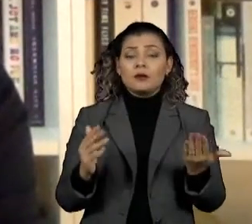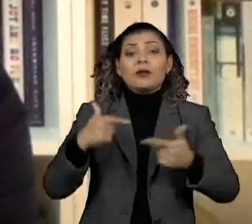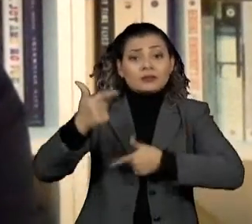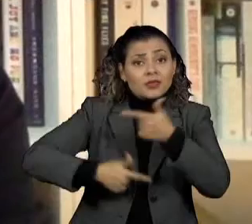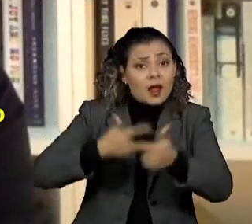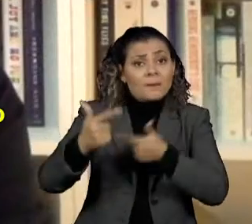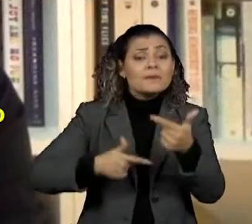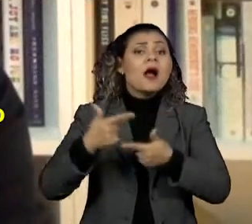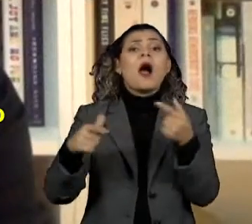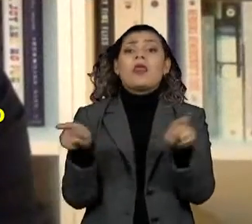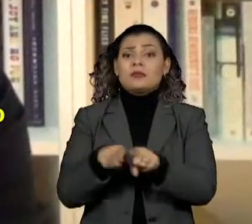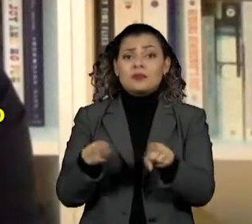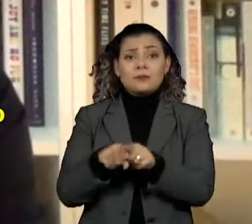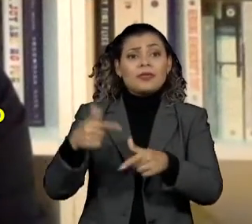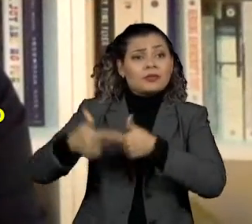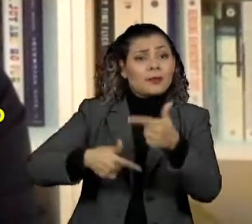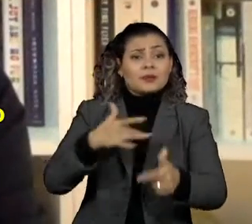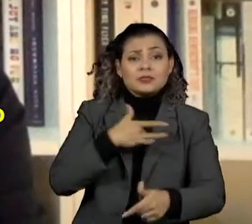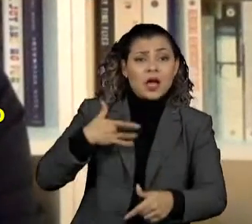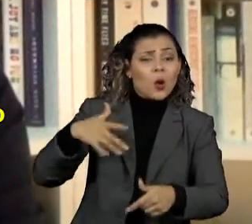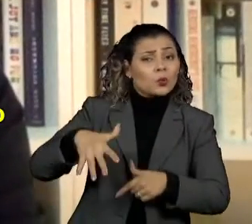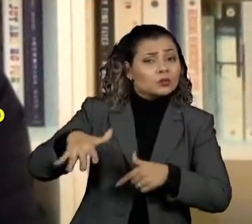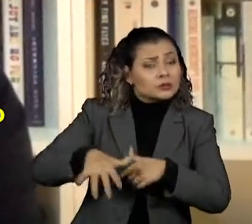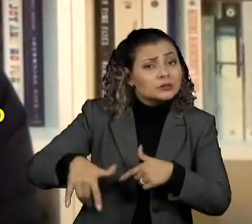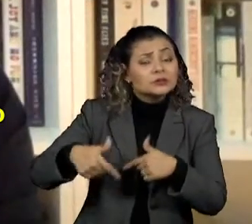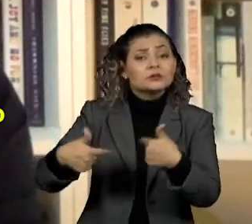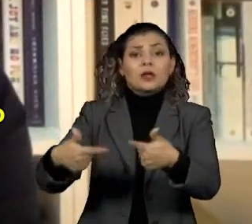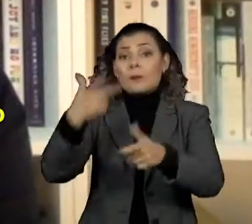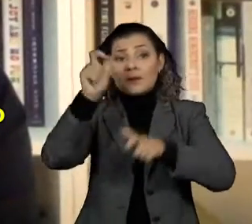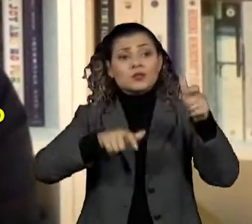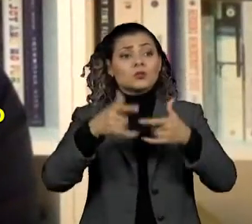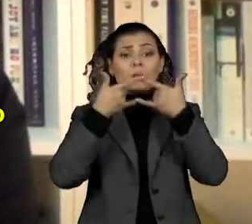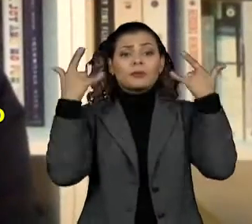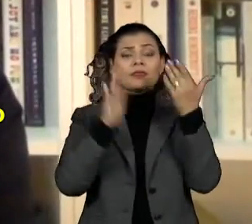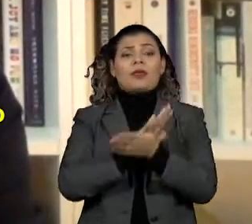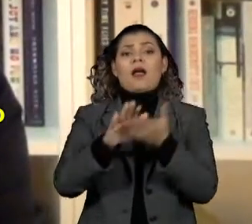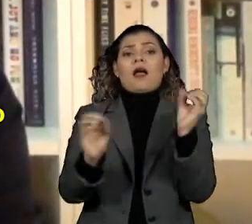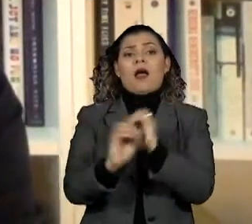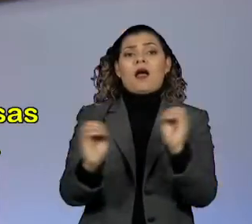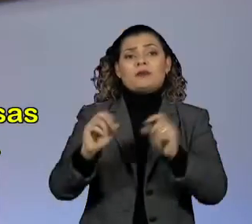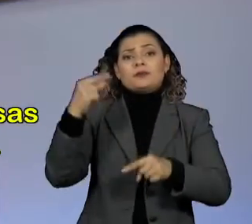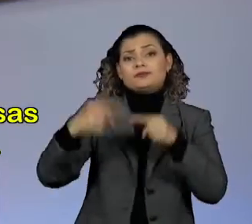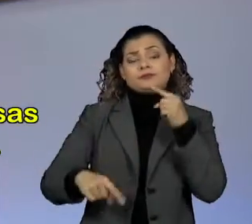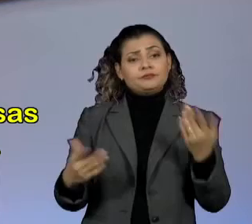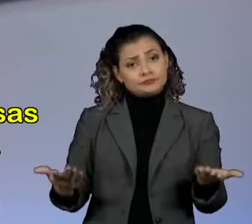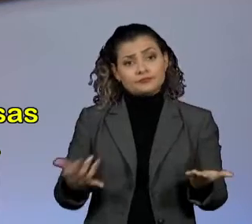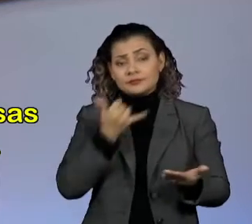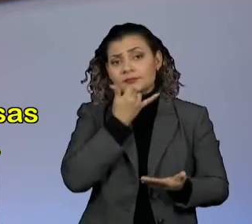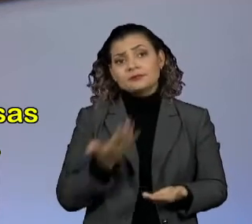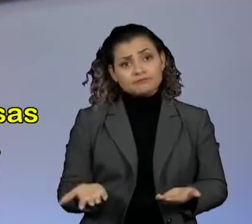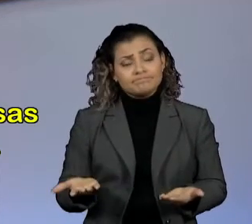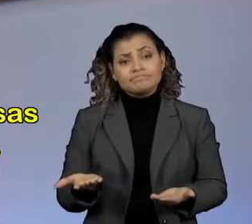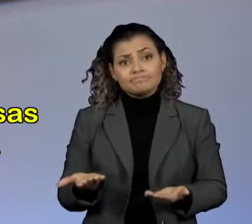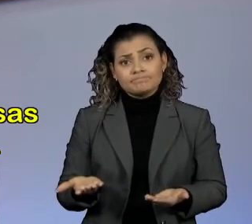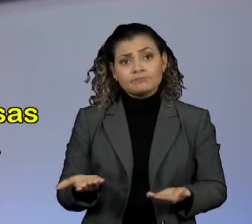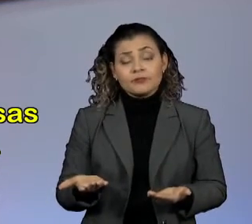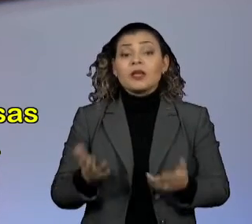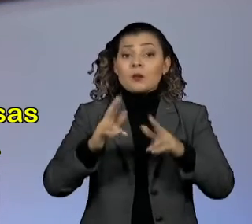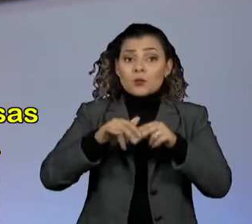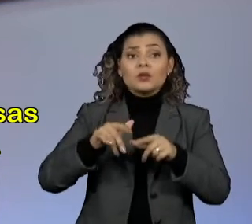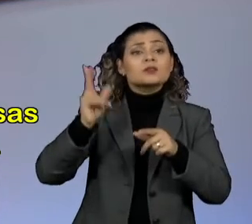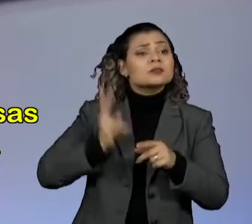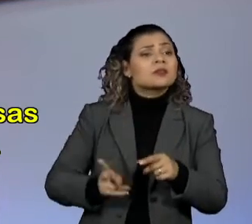workers, and people who don't have adequate protection using, for instance, masks, there is now growing evidence that